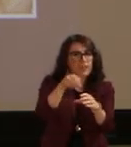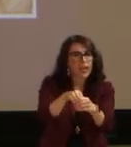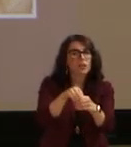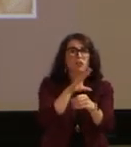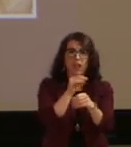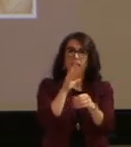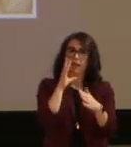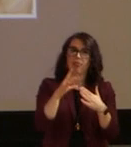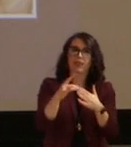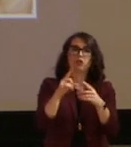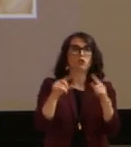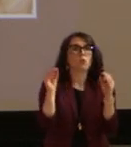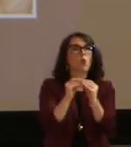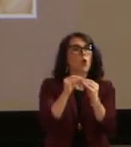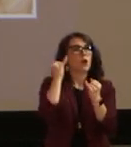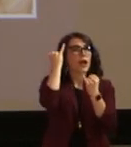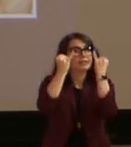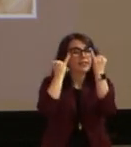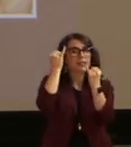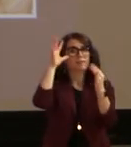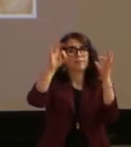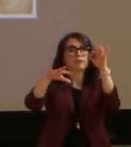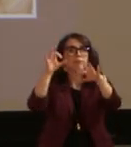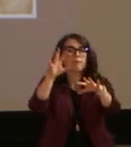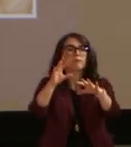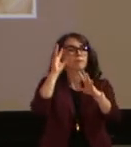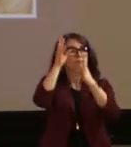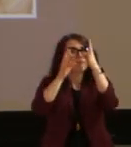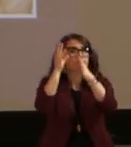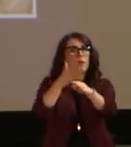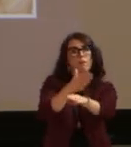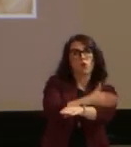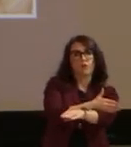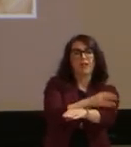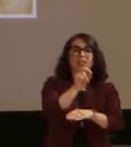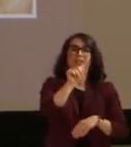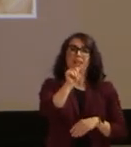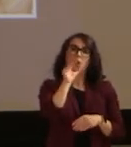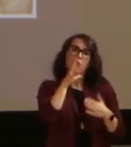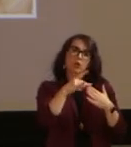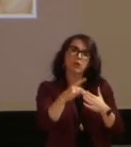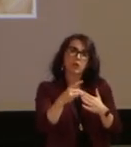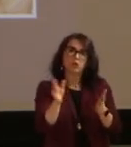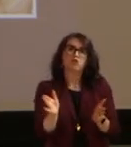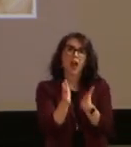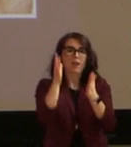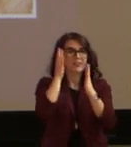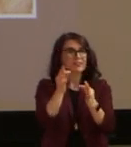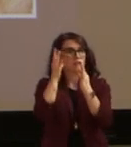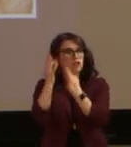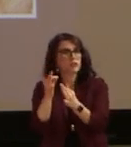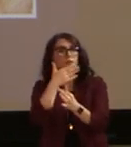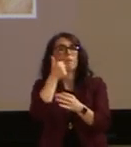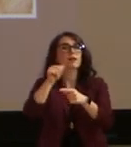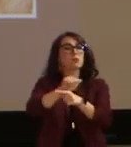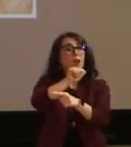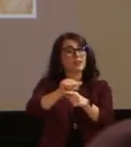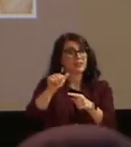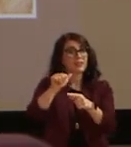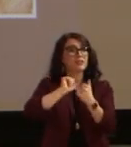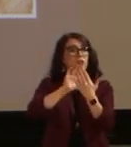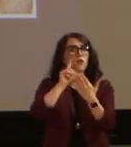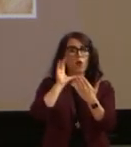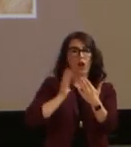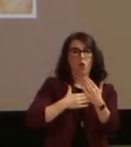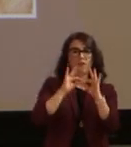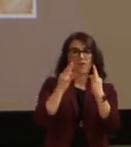and improvements. Data drive sound decisions, enhance equitable measures and best practices for our